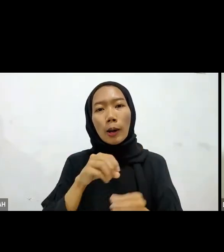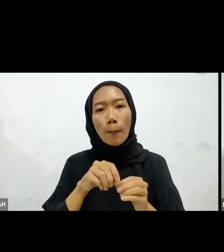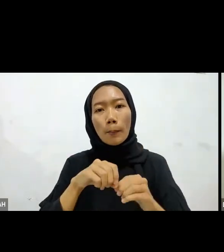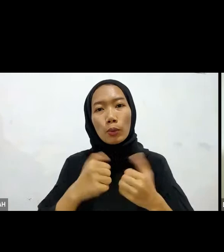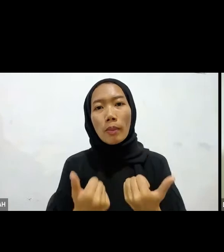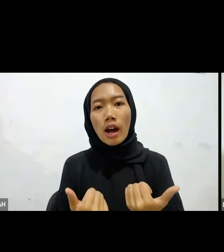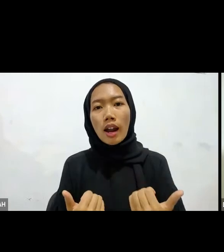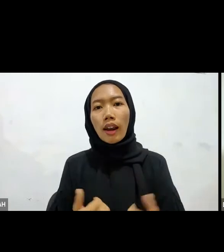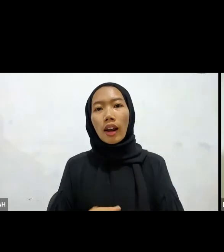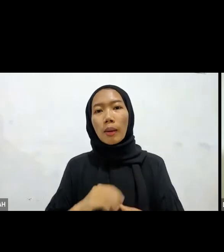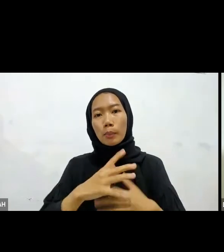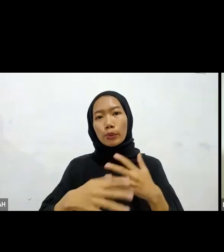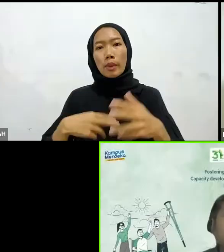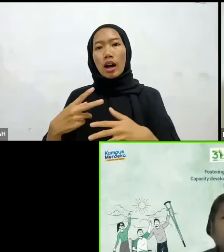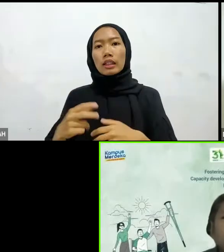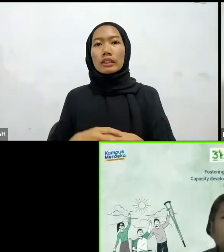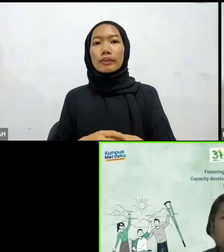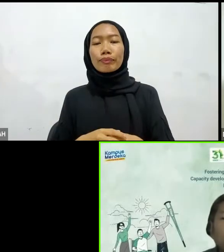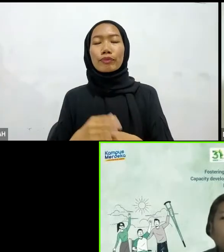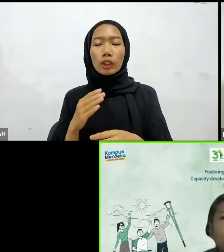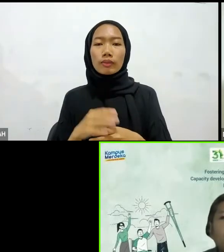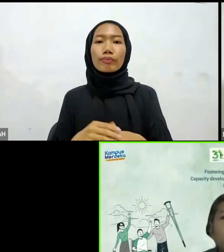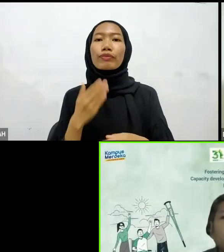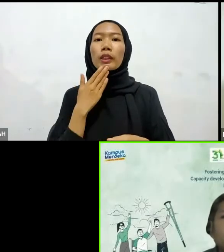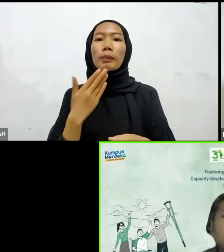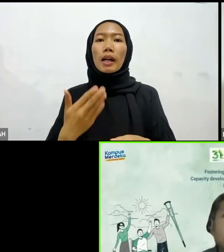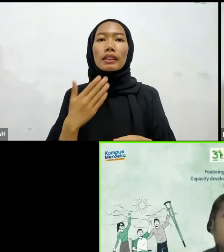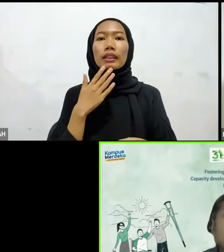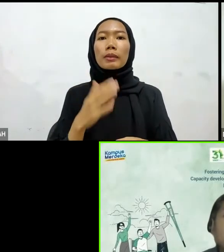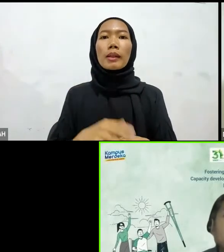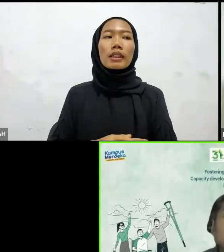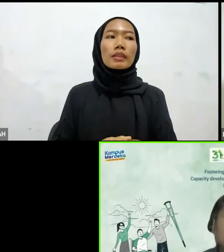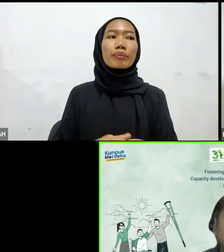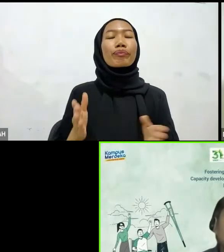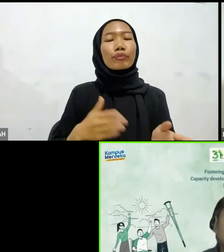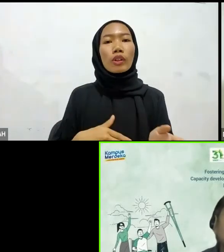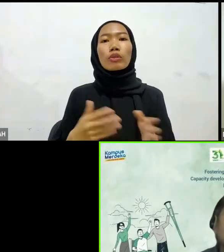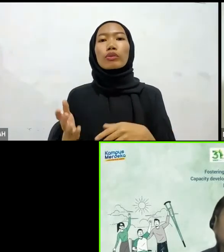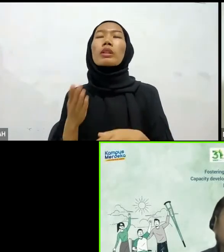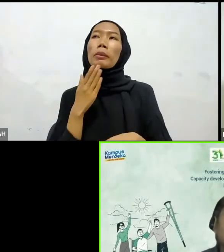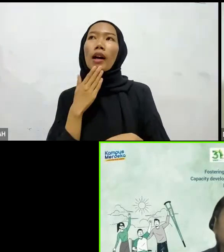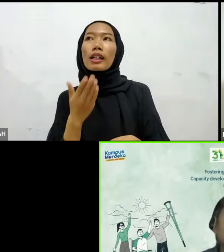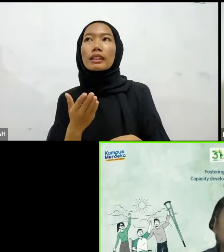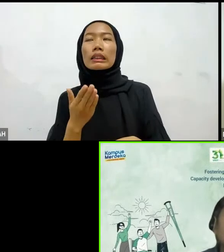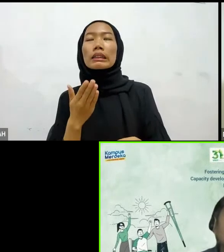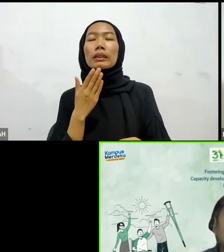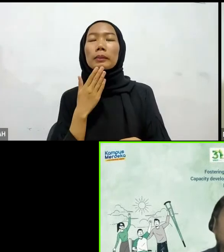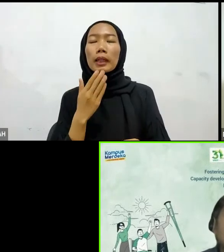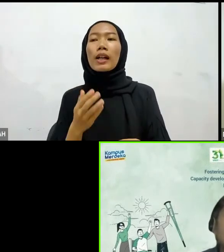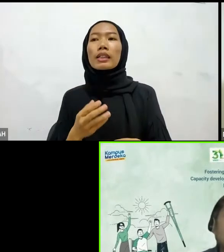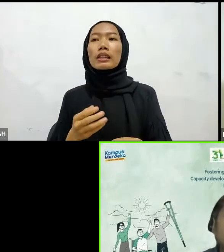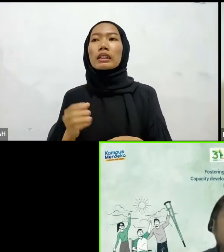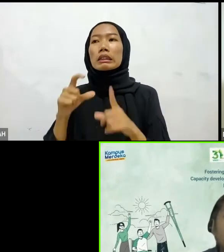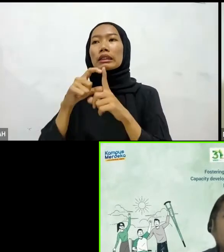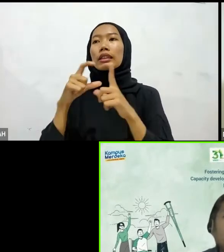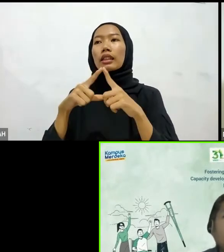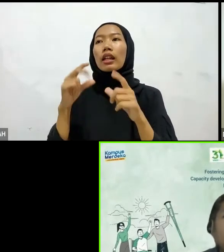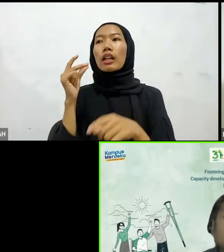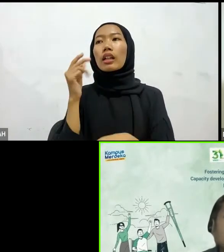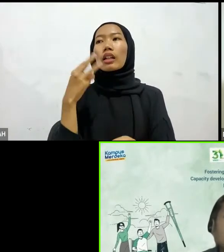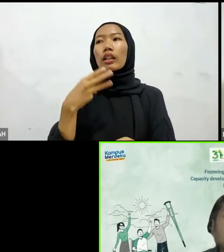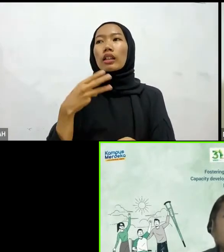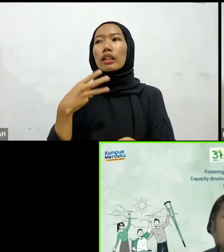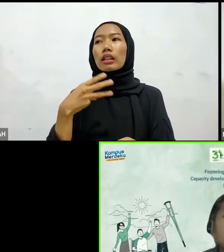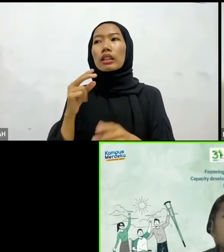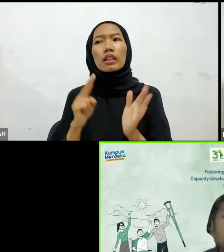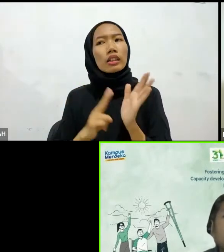Wow, thank you very much, Darren. That was really enlightening. Yeah, there are key 5